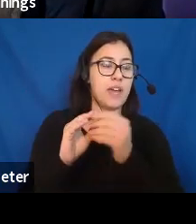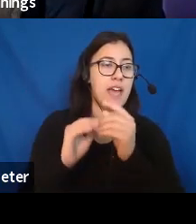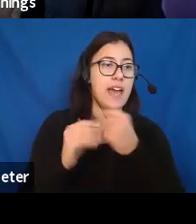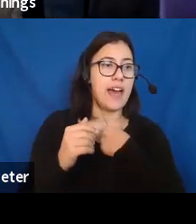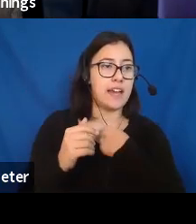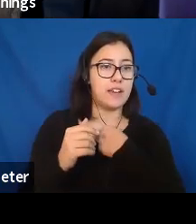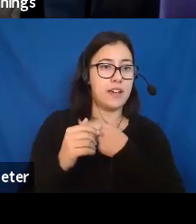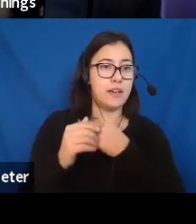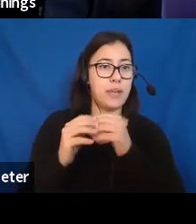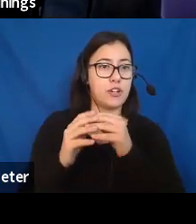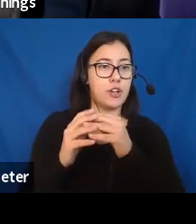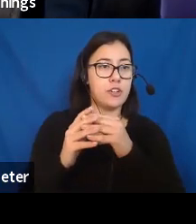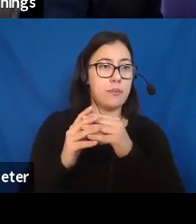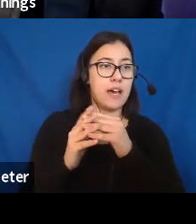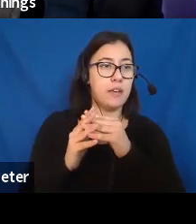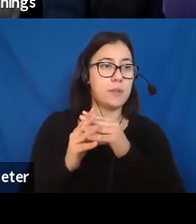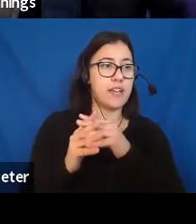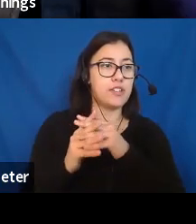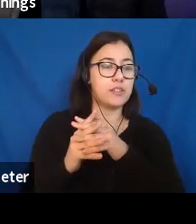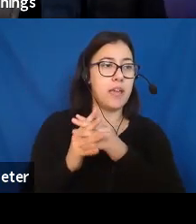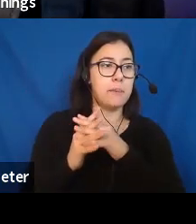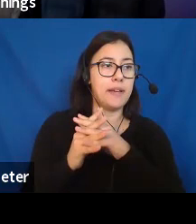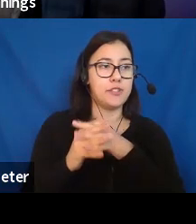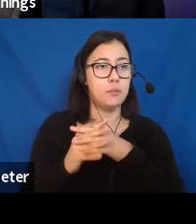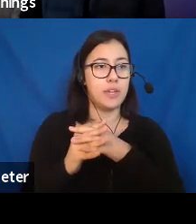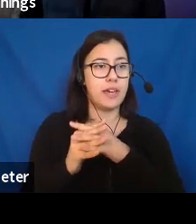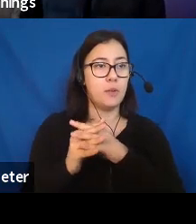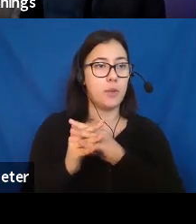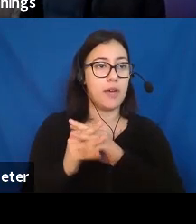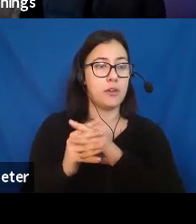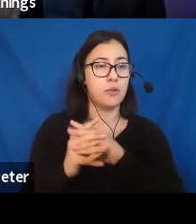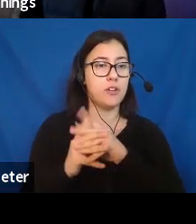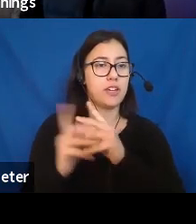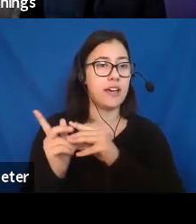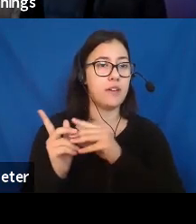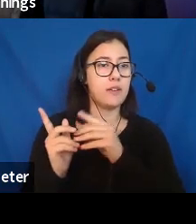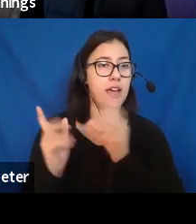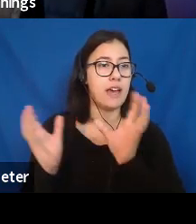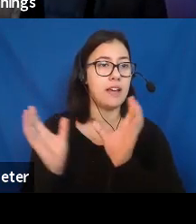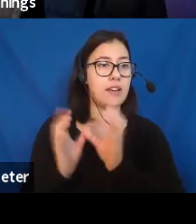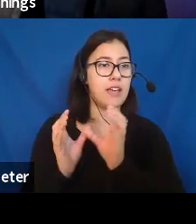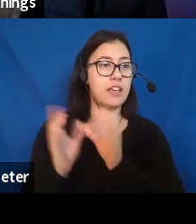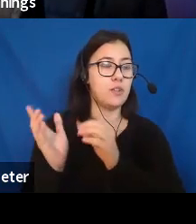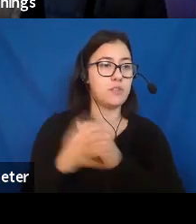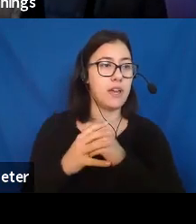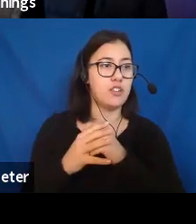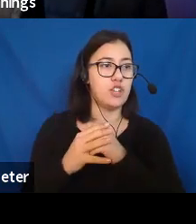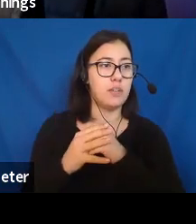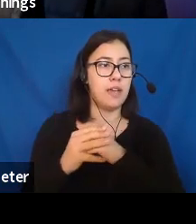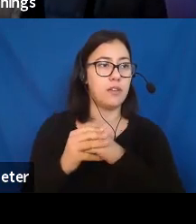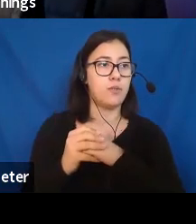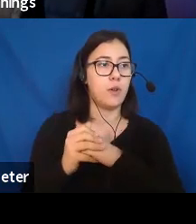the way I added a picture to mine was I just made my Zoom account with my Google account, and it used